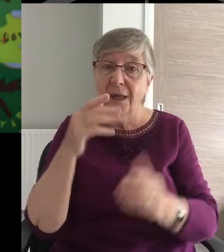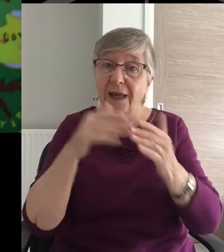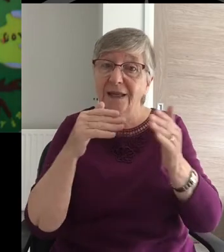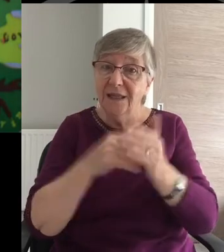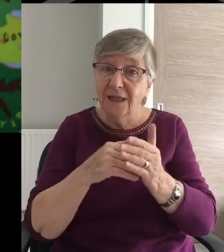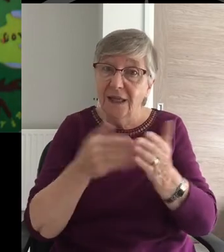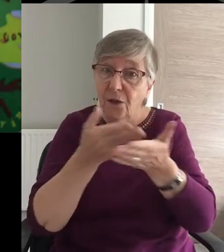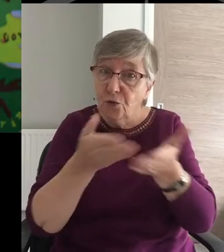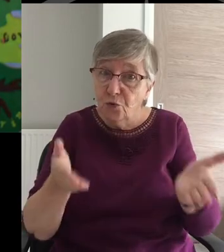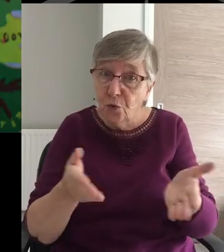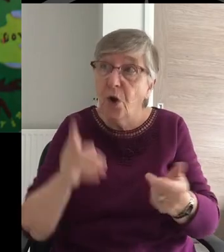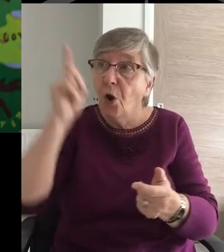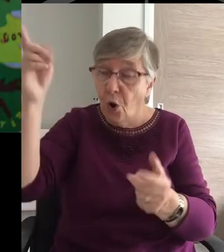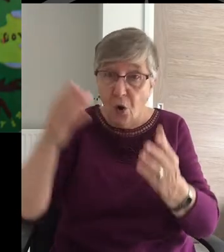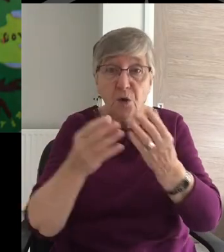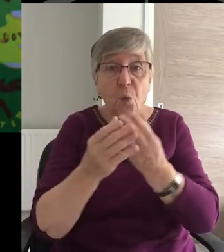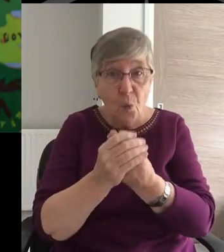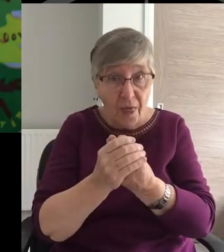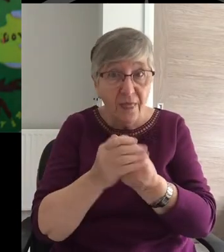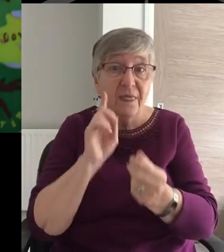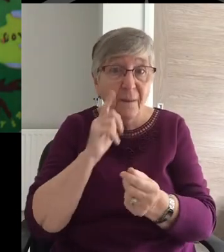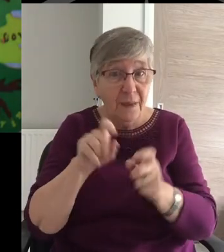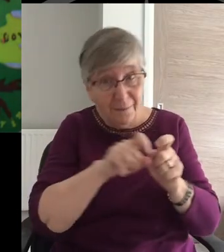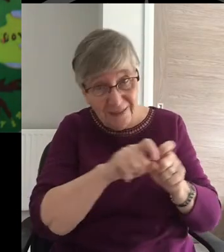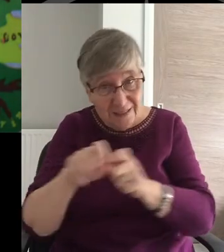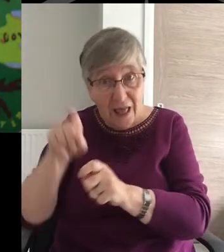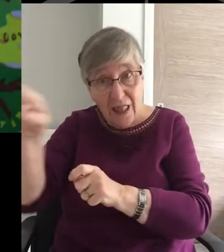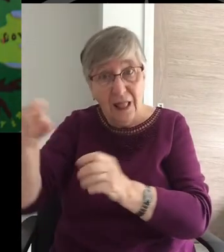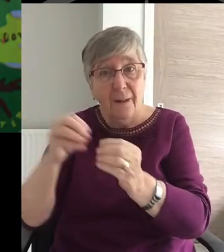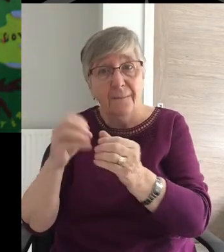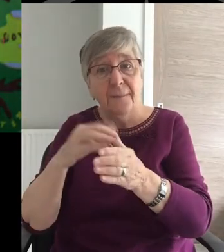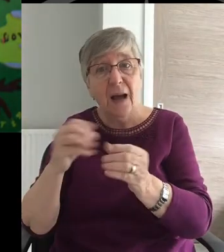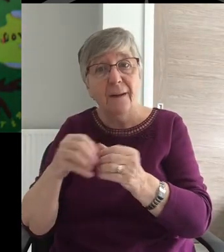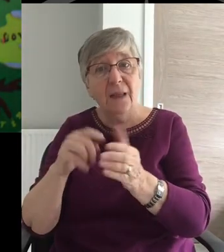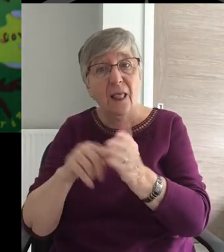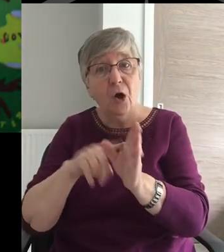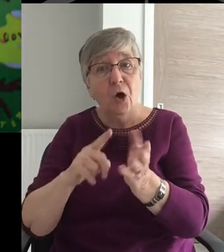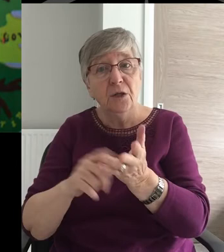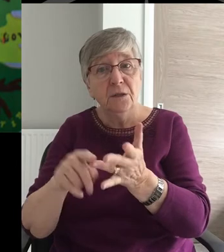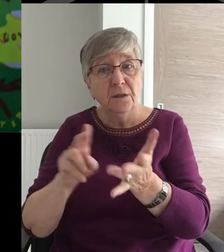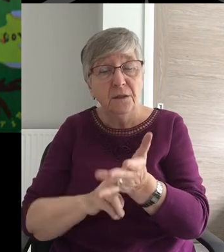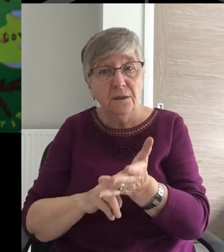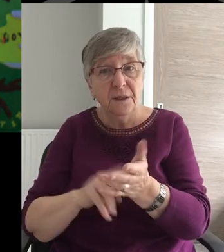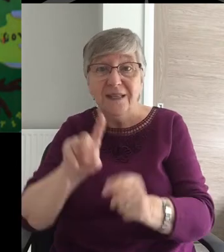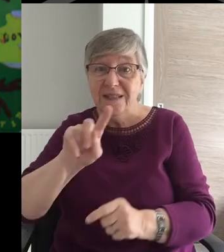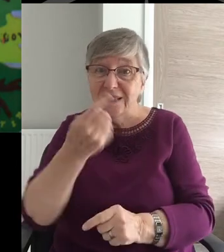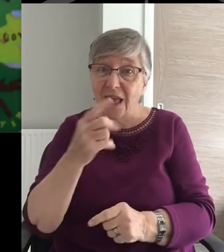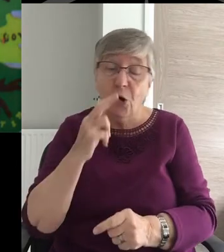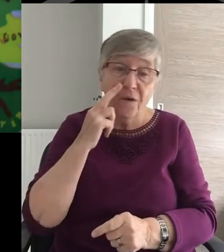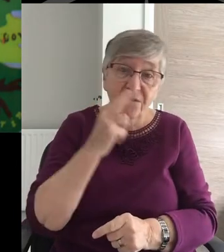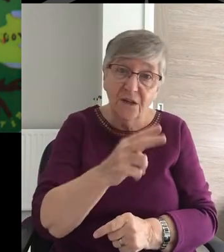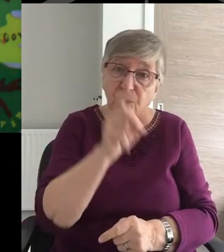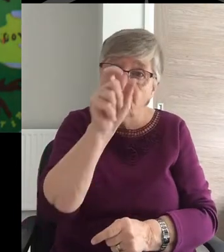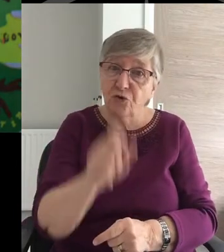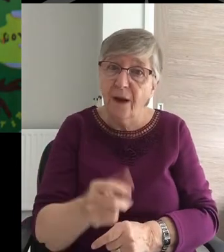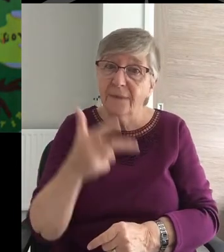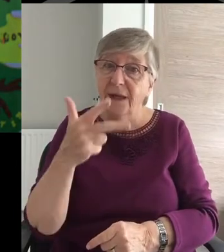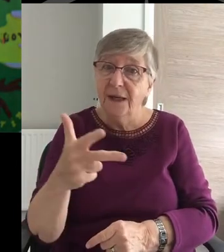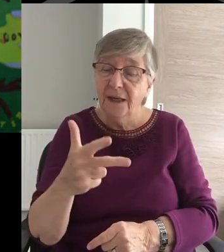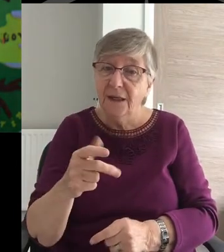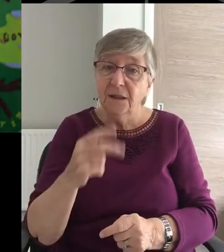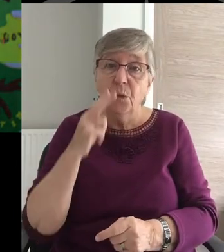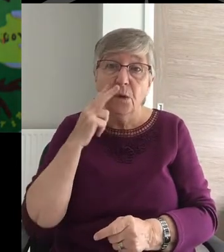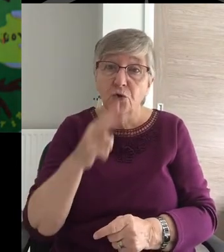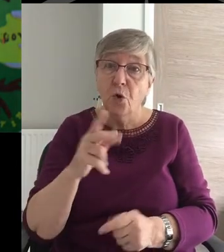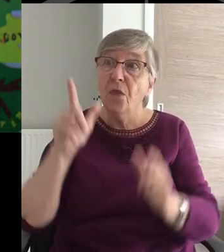was shown that God is with his people, even in Babylon. And in the second vision, chapter 8, we saw that the Lord